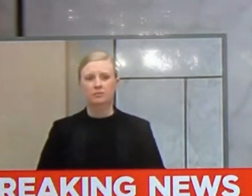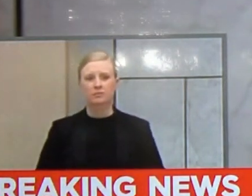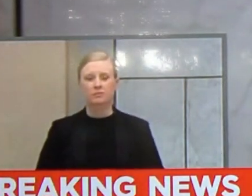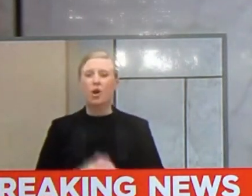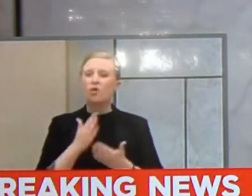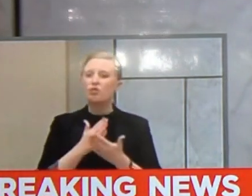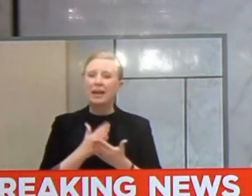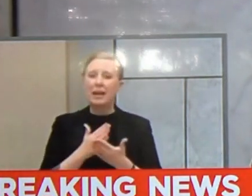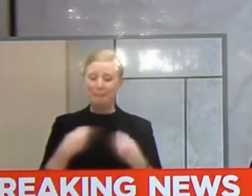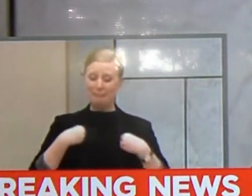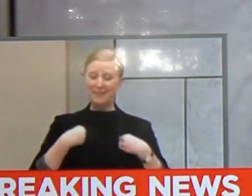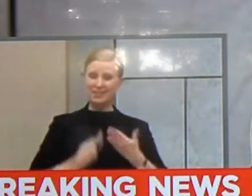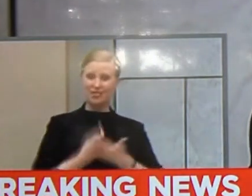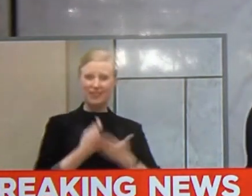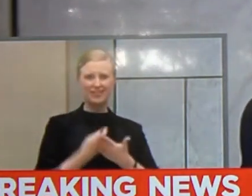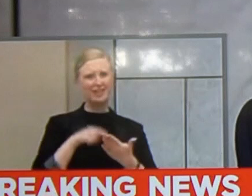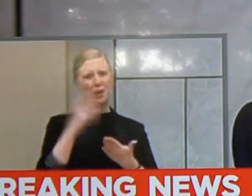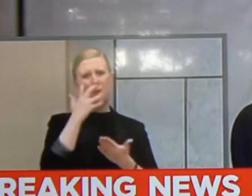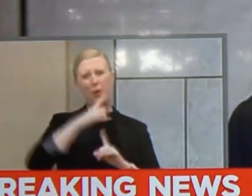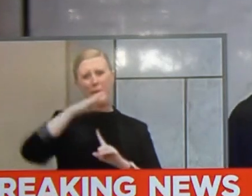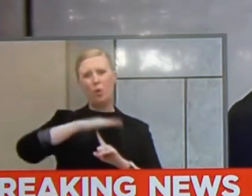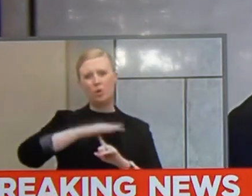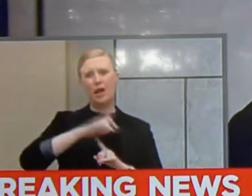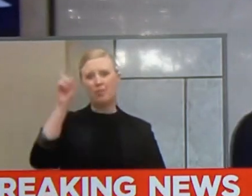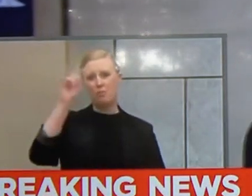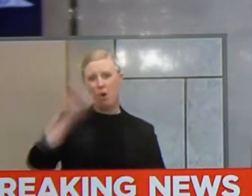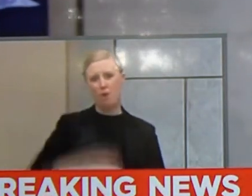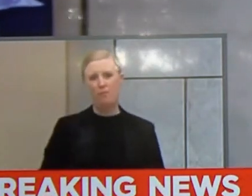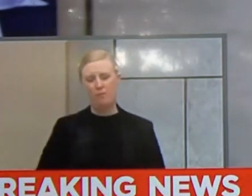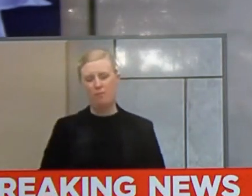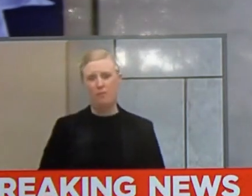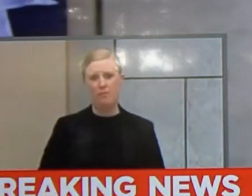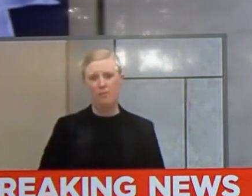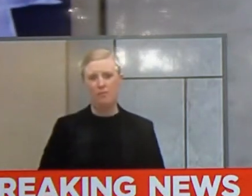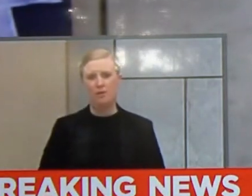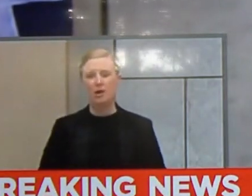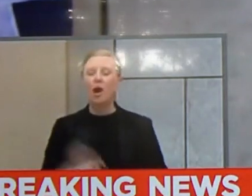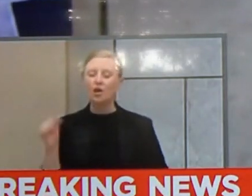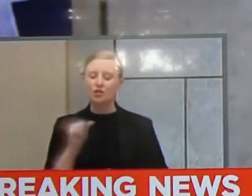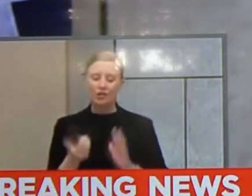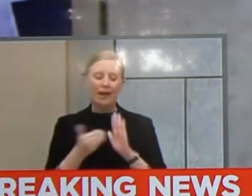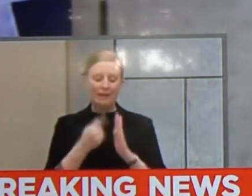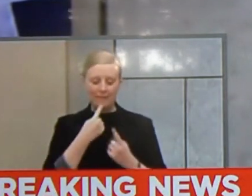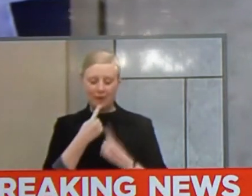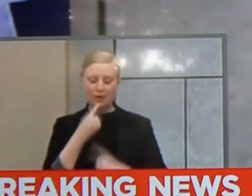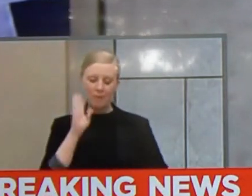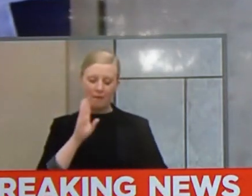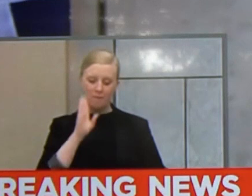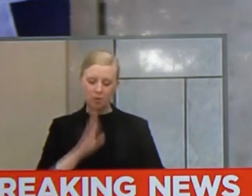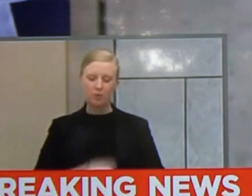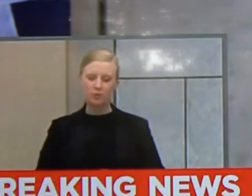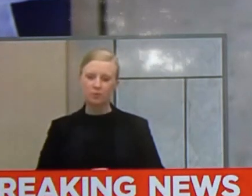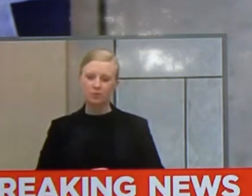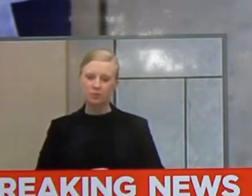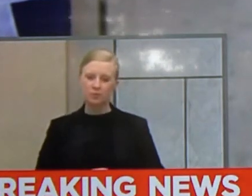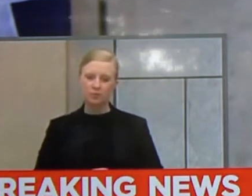are what is very important at this point. And I should have stated before, to add what I indicated earlier, the intention is that